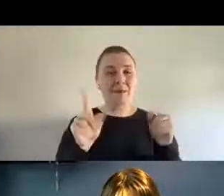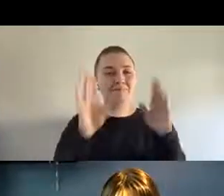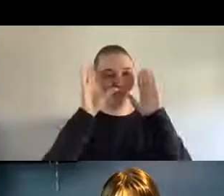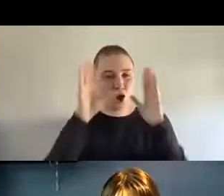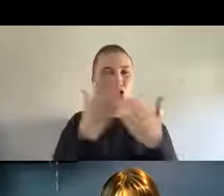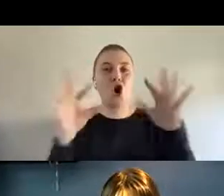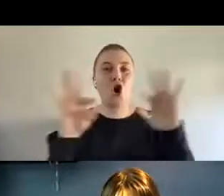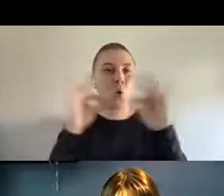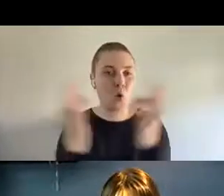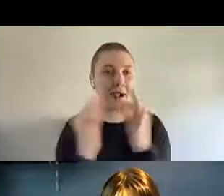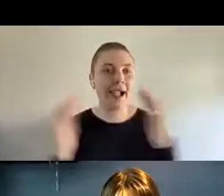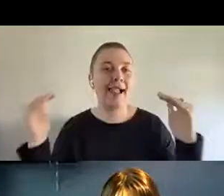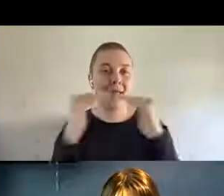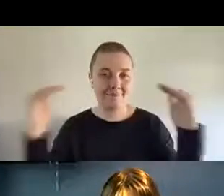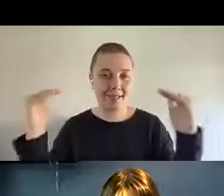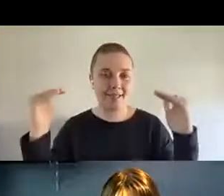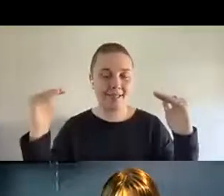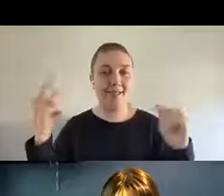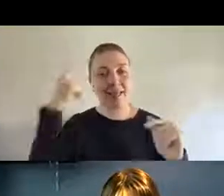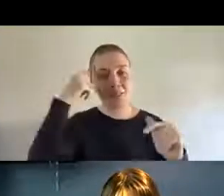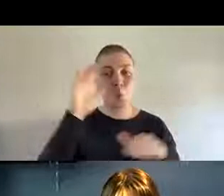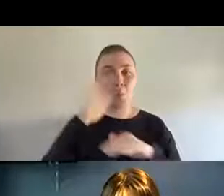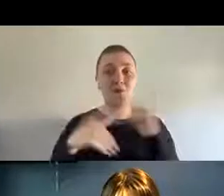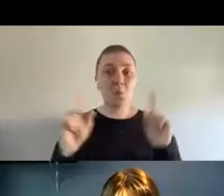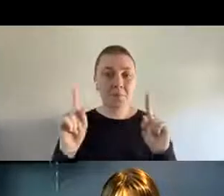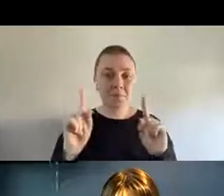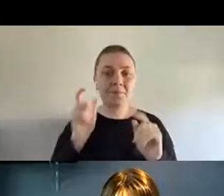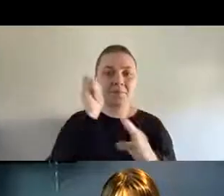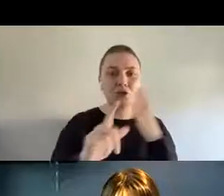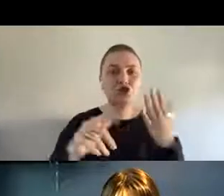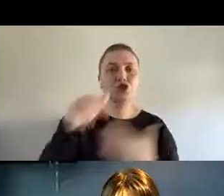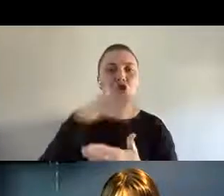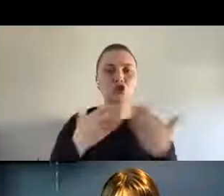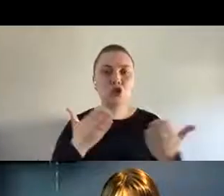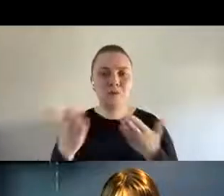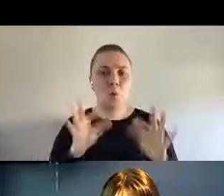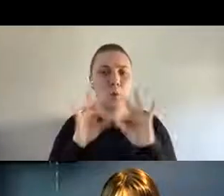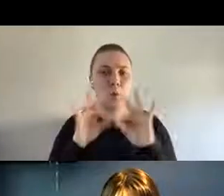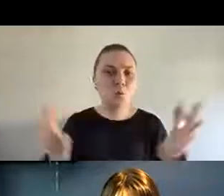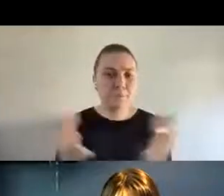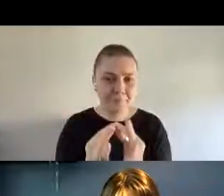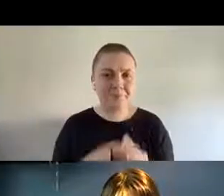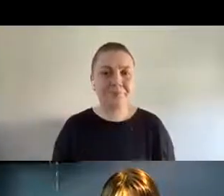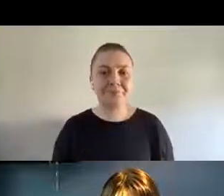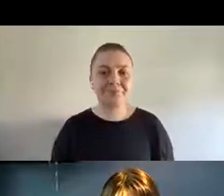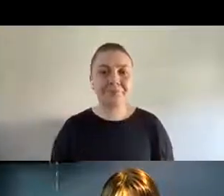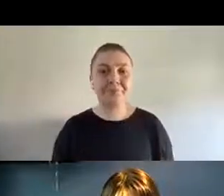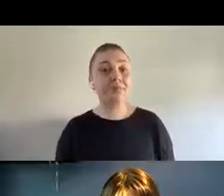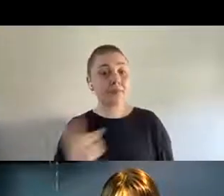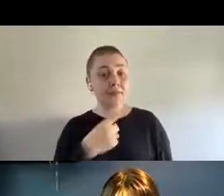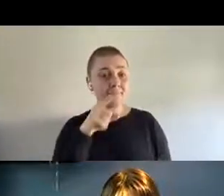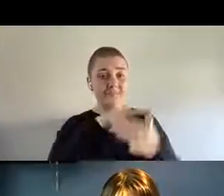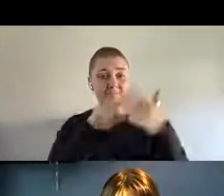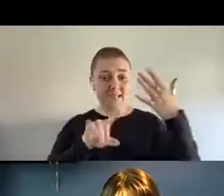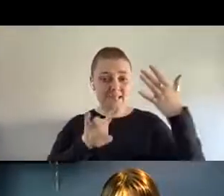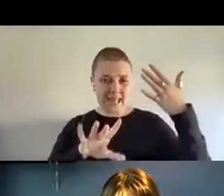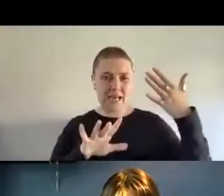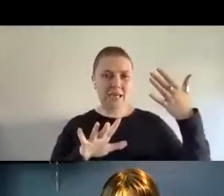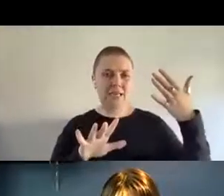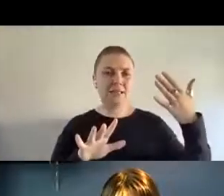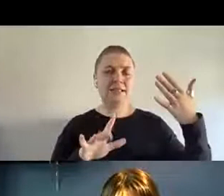organisational level and thinking, of course, about disability and social service organisations. So we've got here 10, I won't say